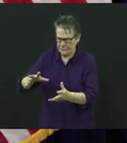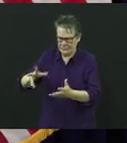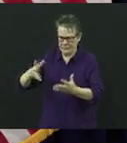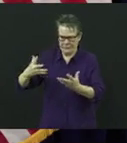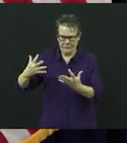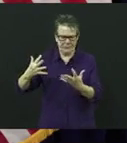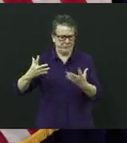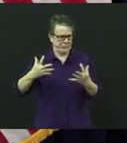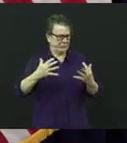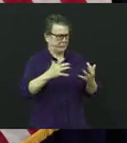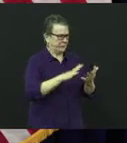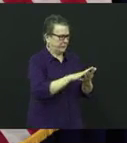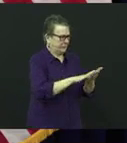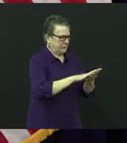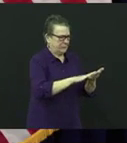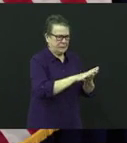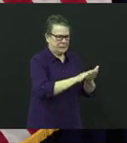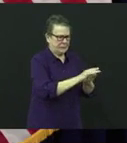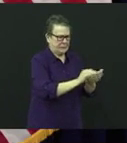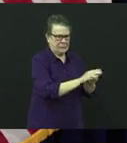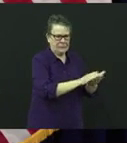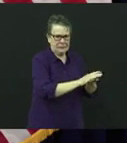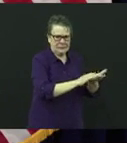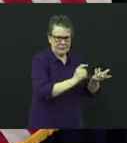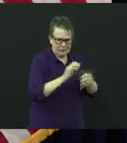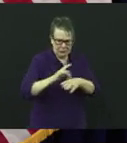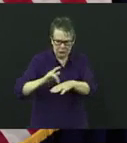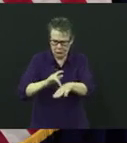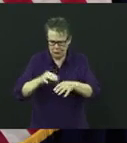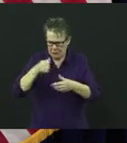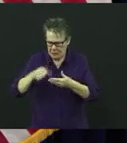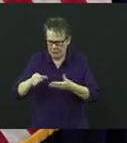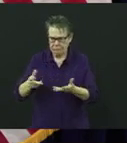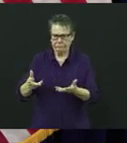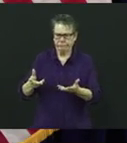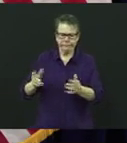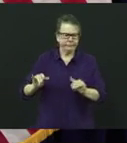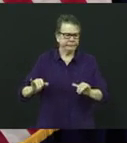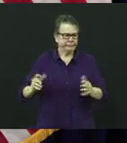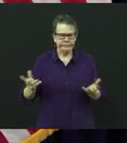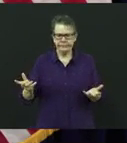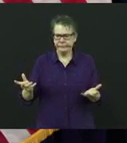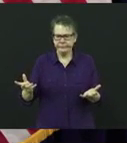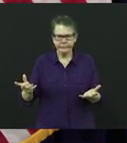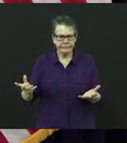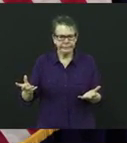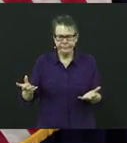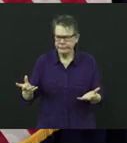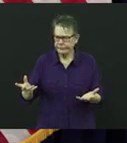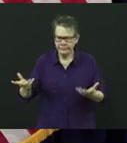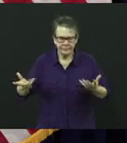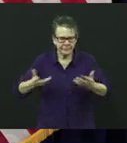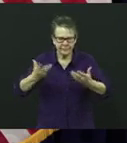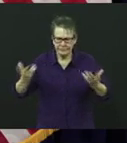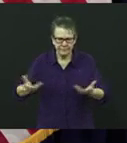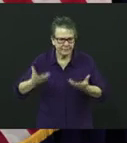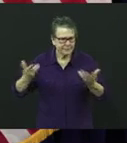shout out yesterday from a woman who had filmed